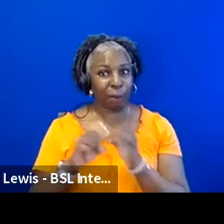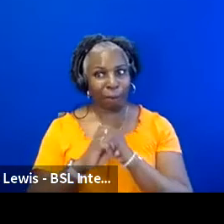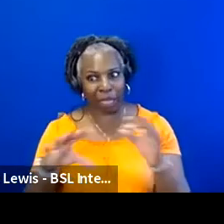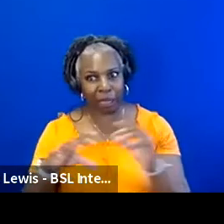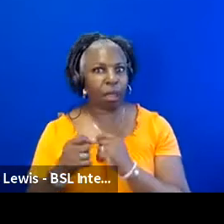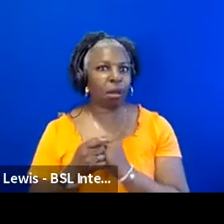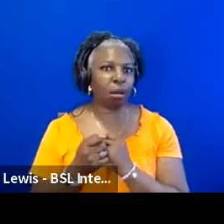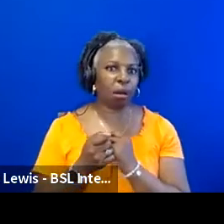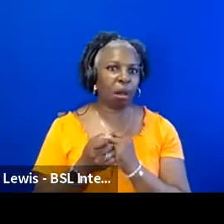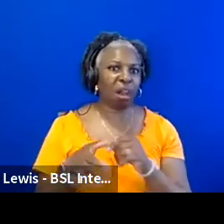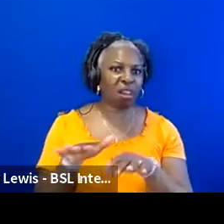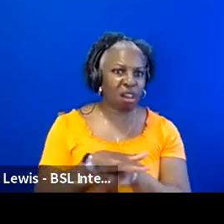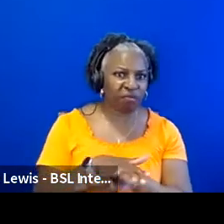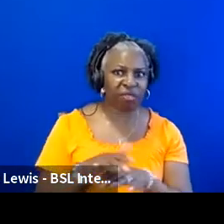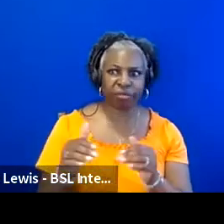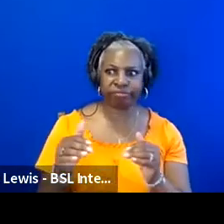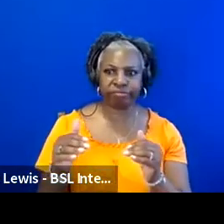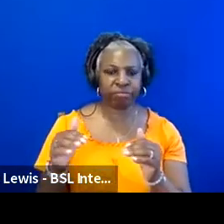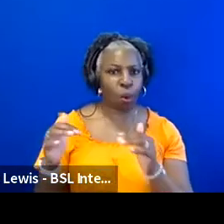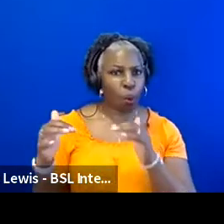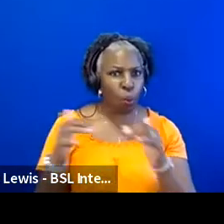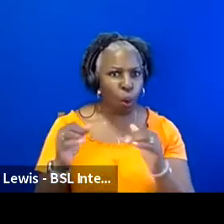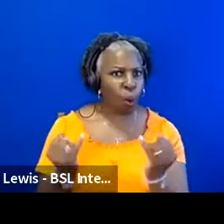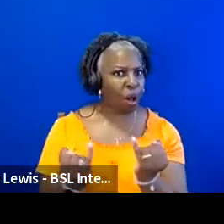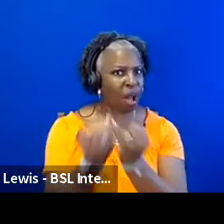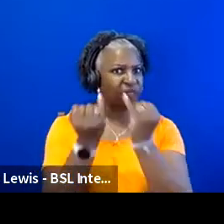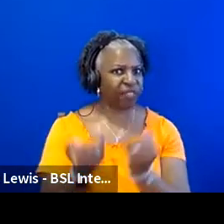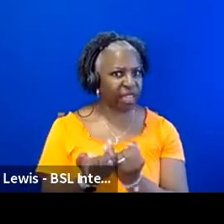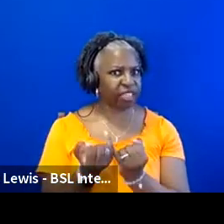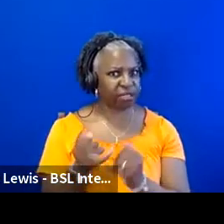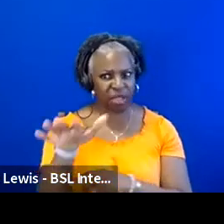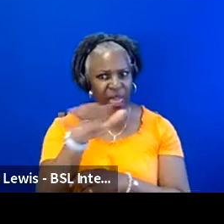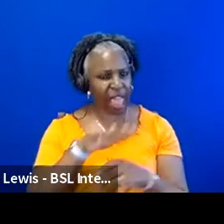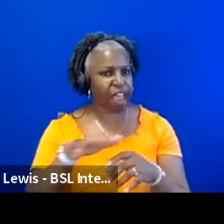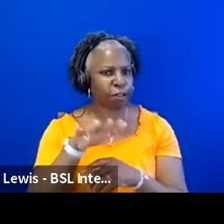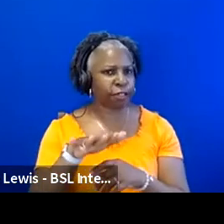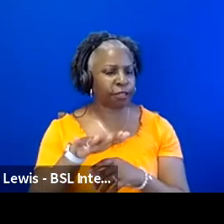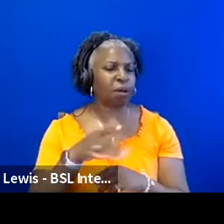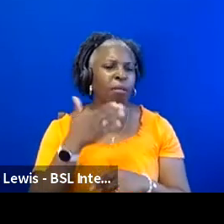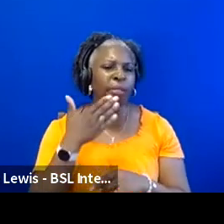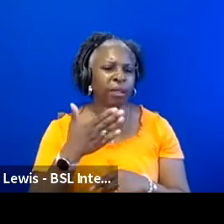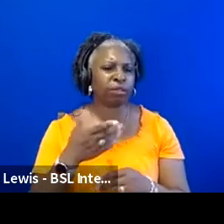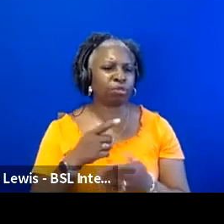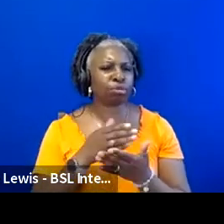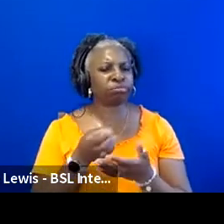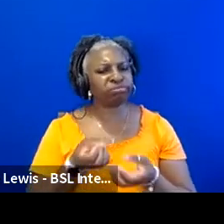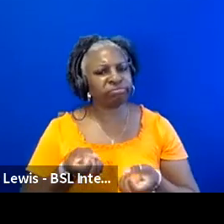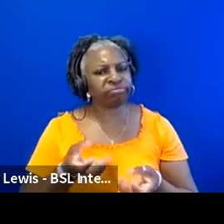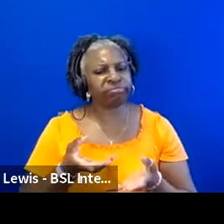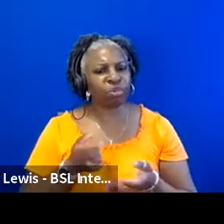comes to coverage of conflict zones. So we need to be very mindful of that. And thank you for sharing your own experience with us,